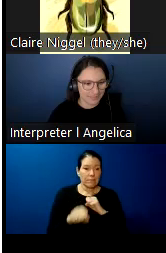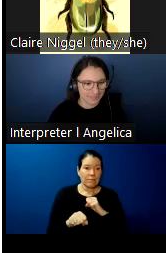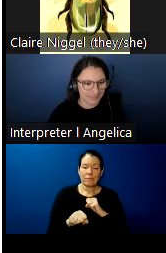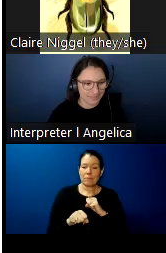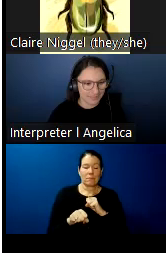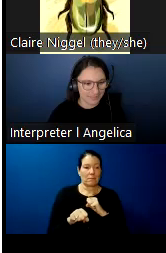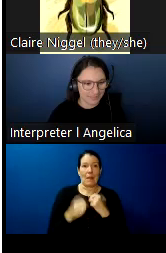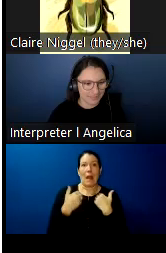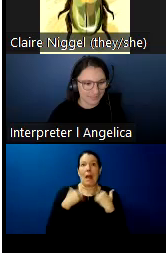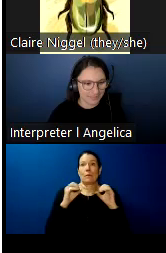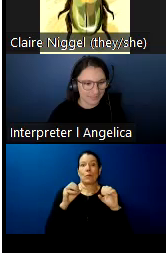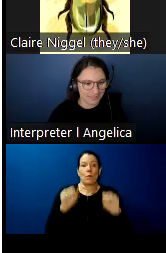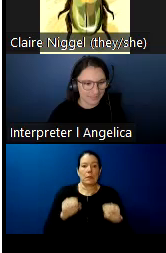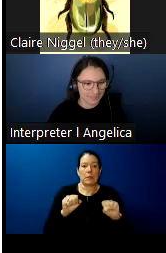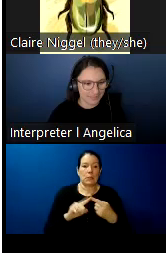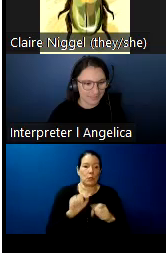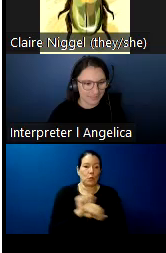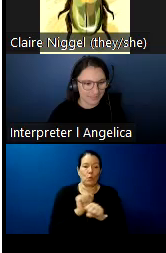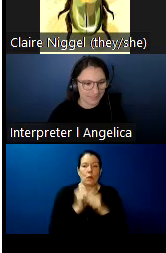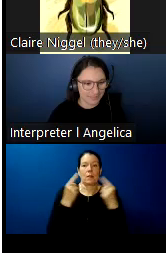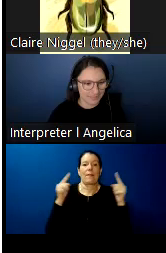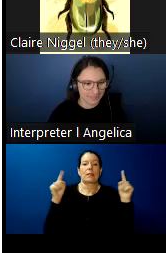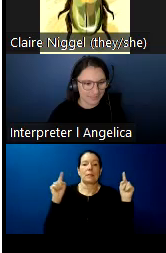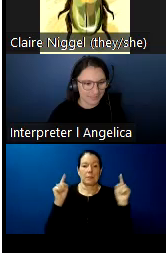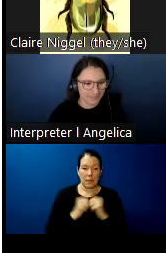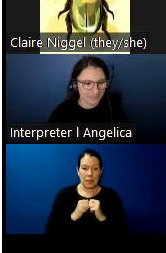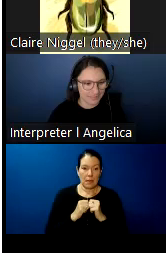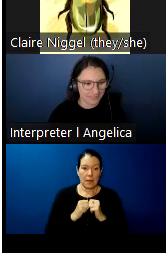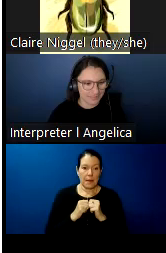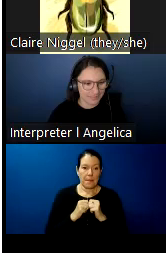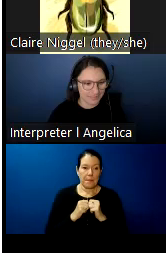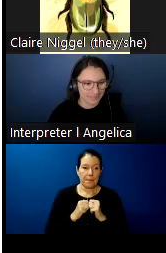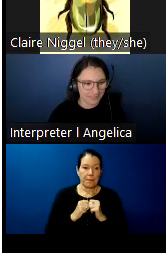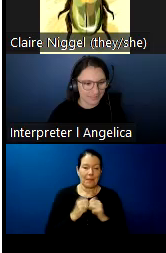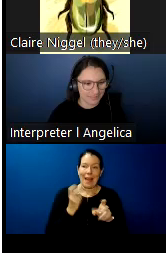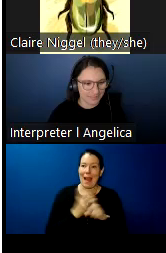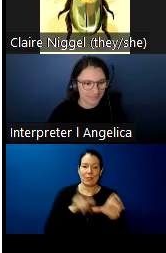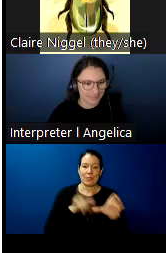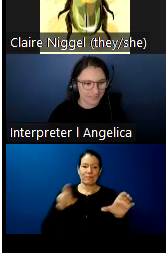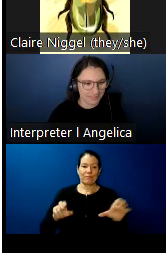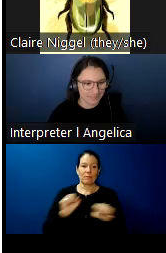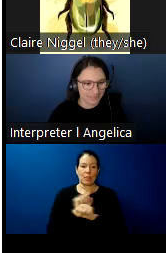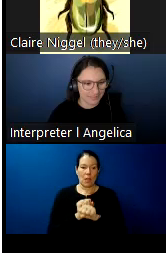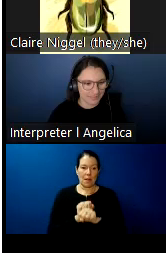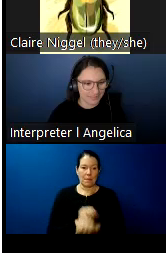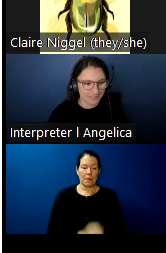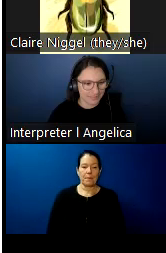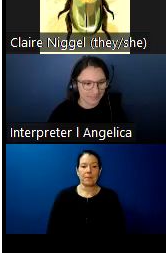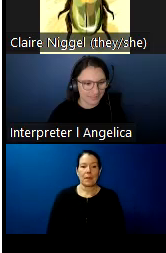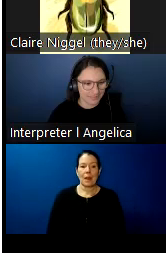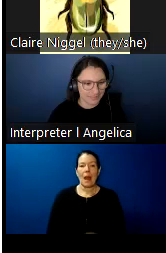me of my ability to work as effectively. So I had to leave my job. The amount of brain